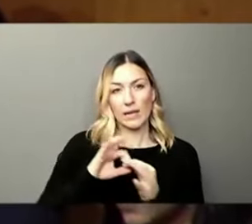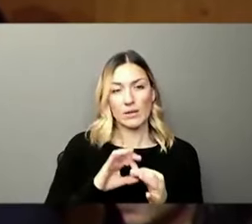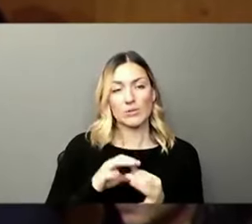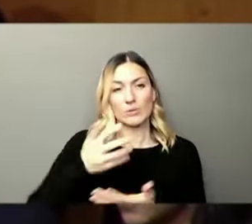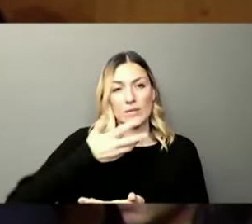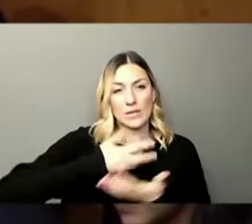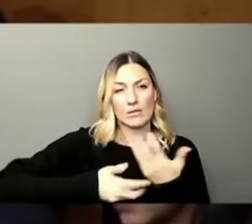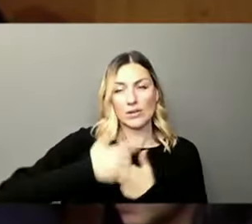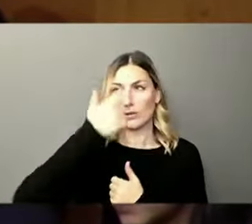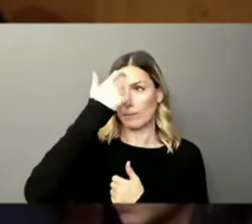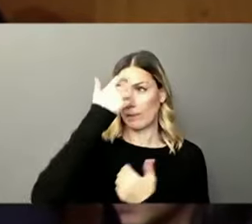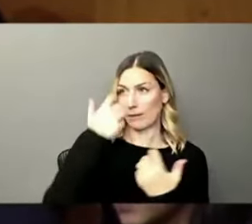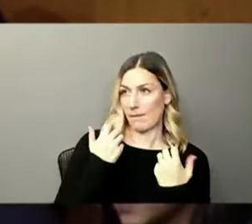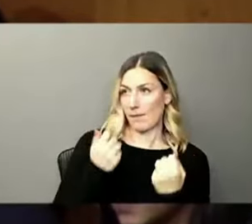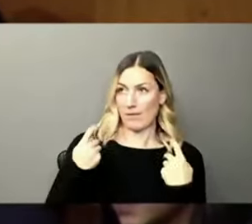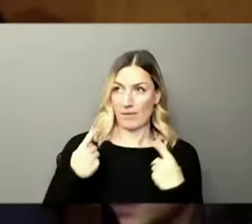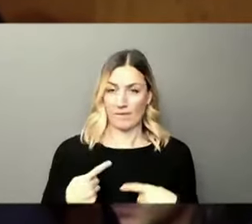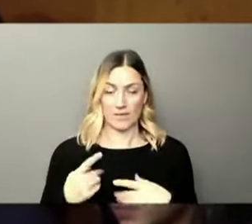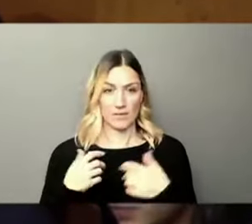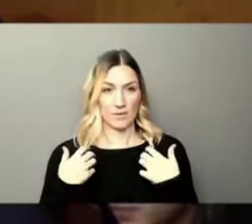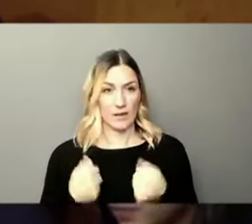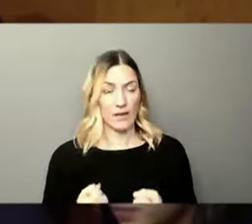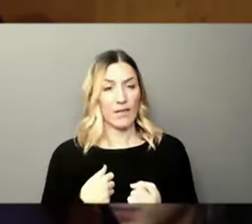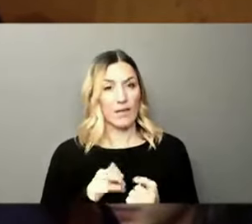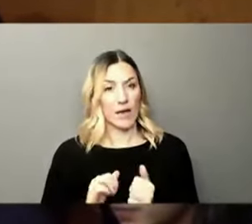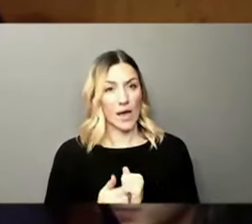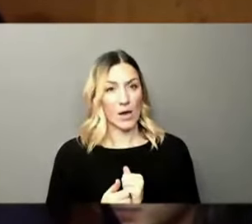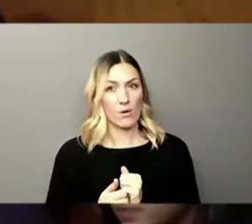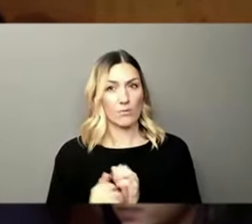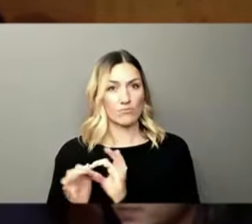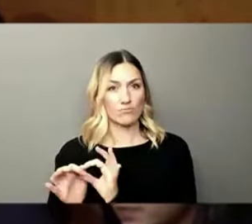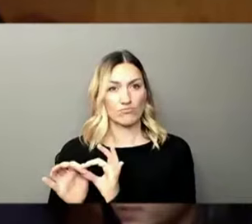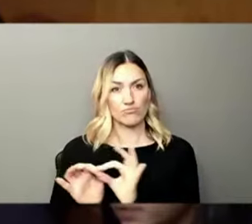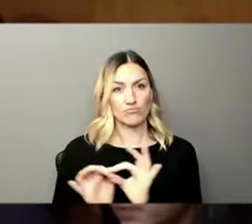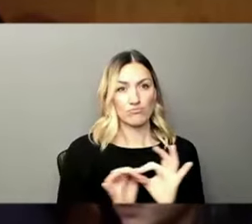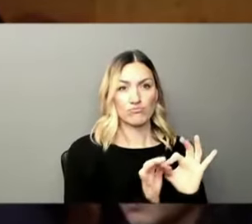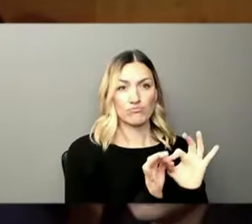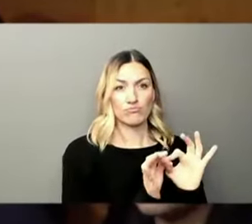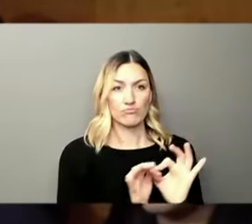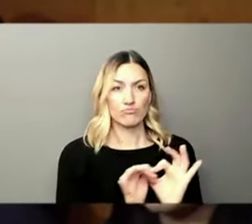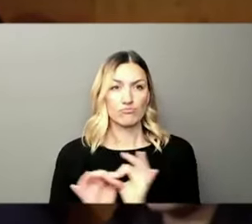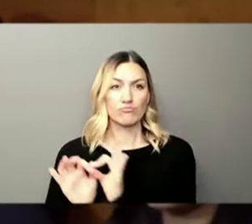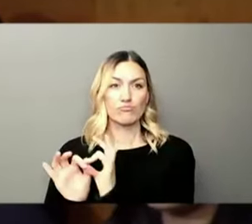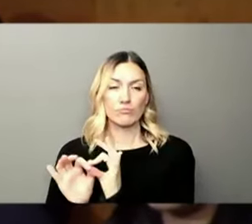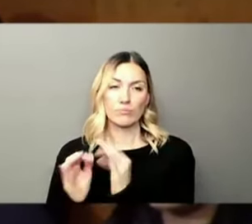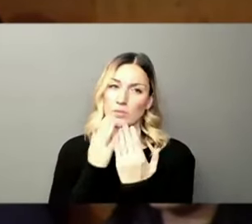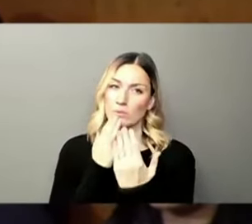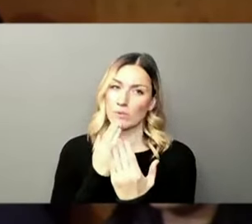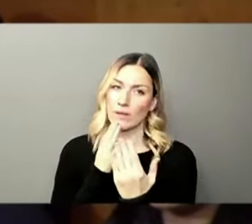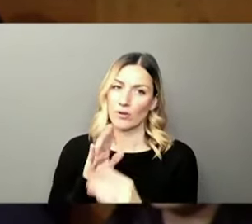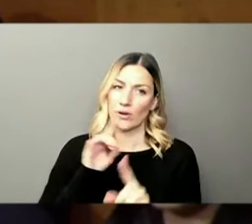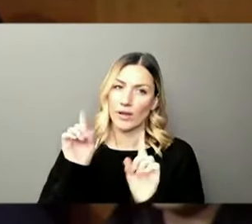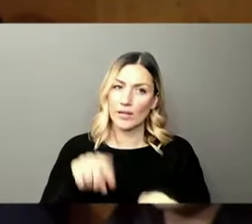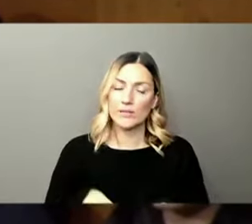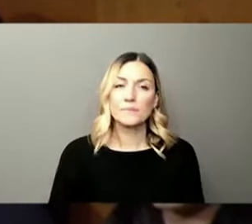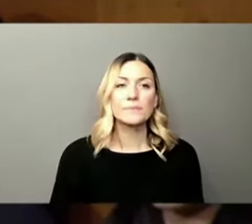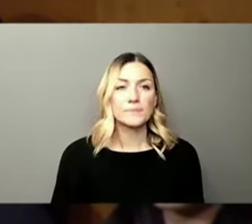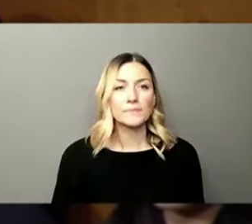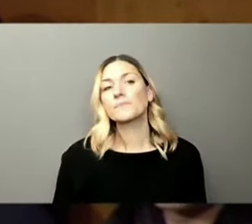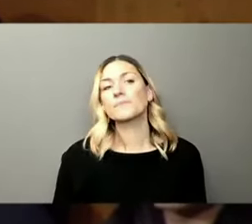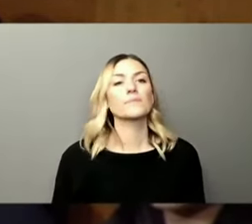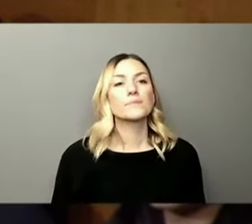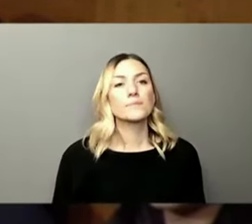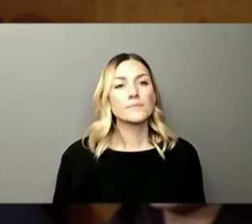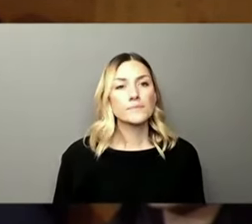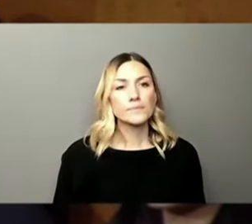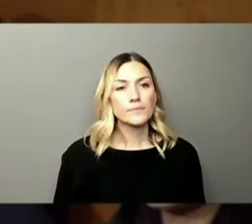mental health and physical health and how one fuels the other and how connected they are. So just thank you for your answers to that. I'd like to just take